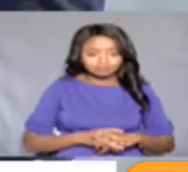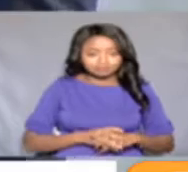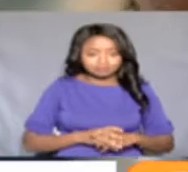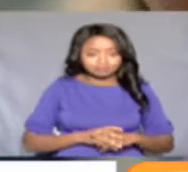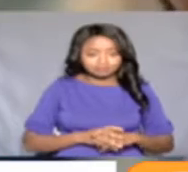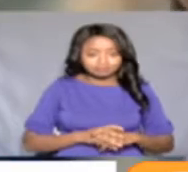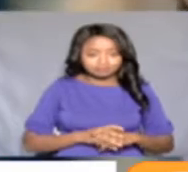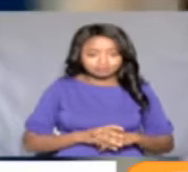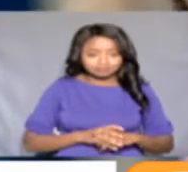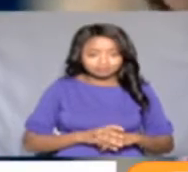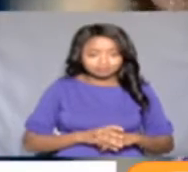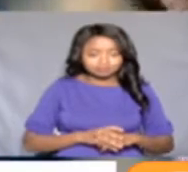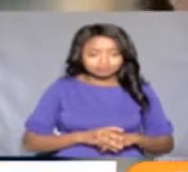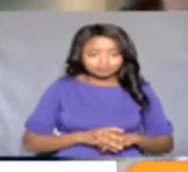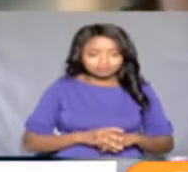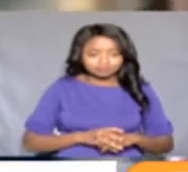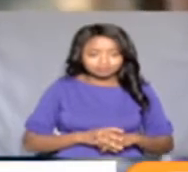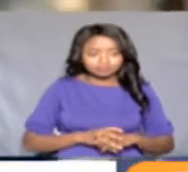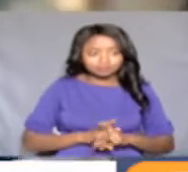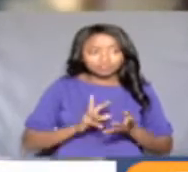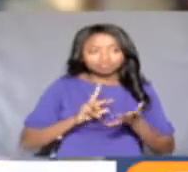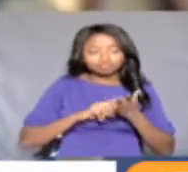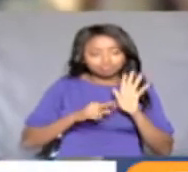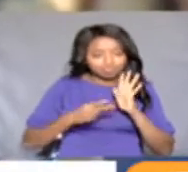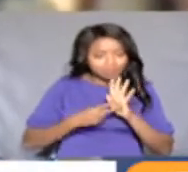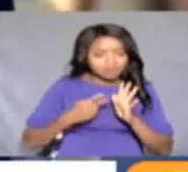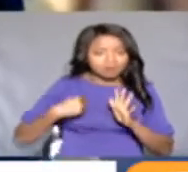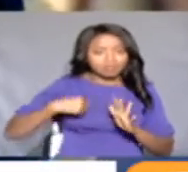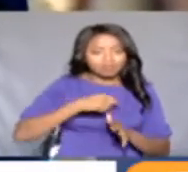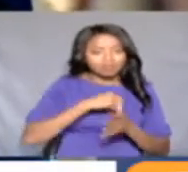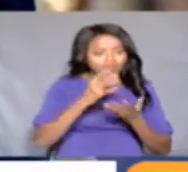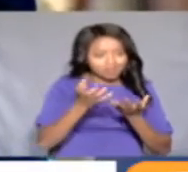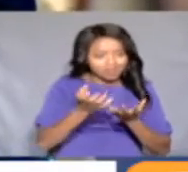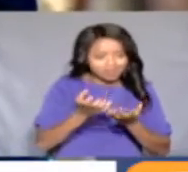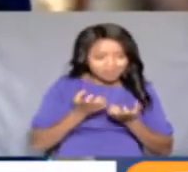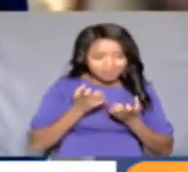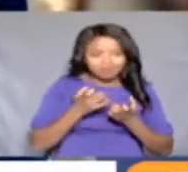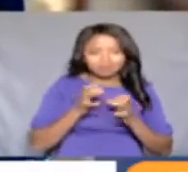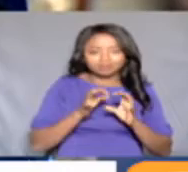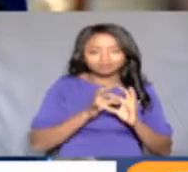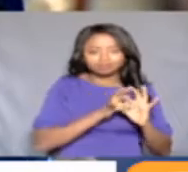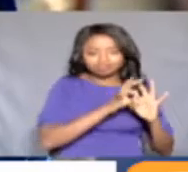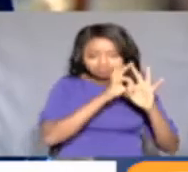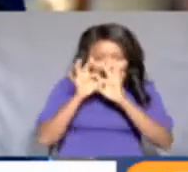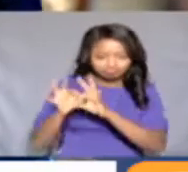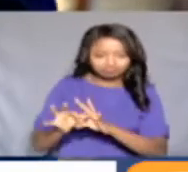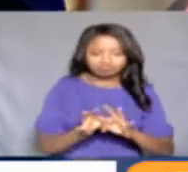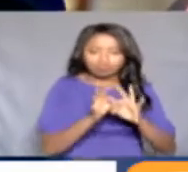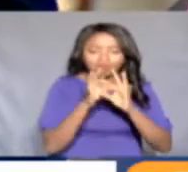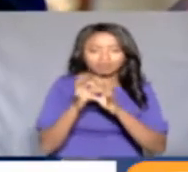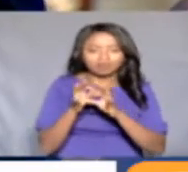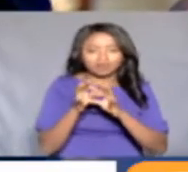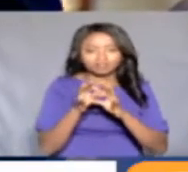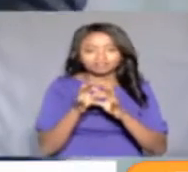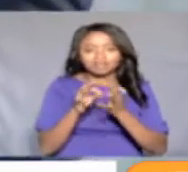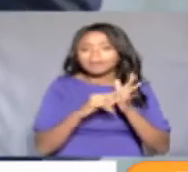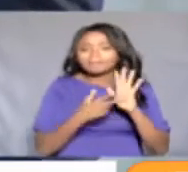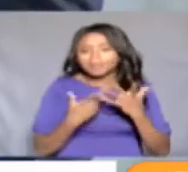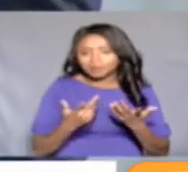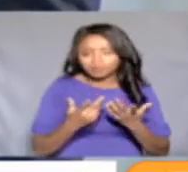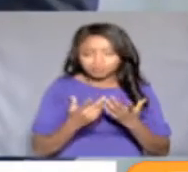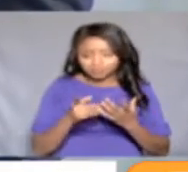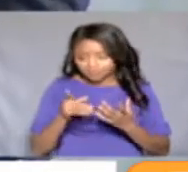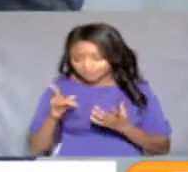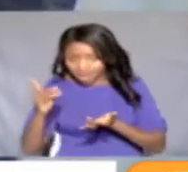a collaboration. We have to start talking. Maybe a conference has to come between the